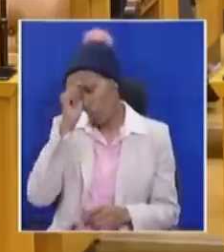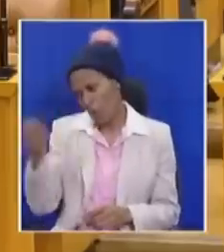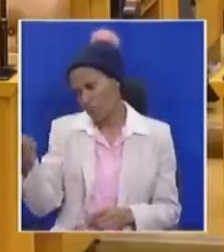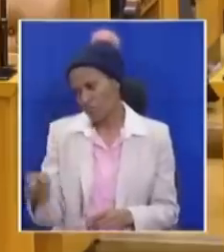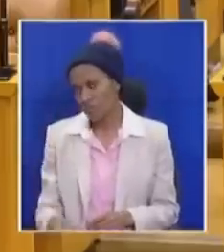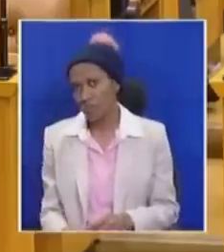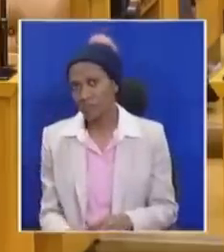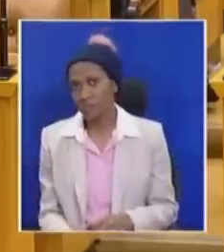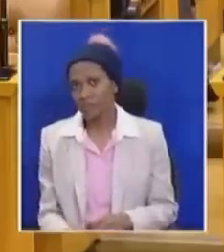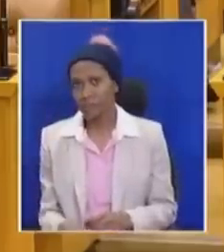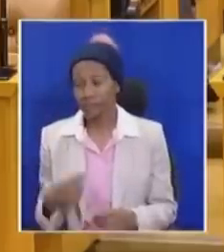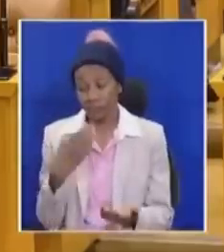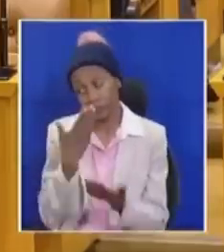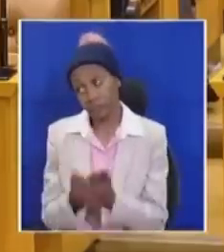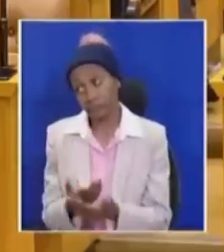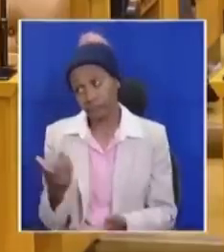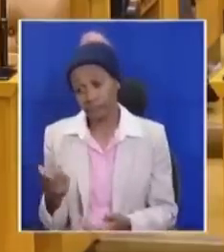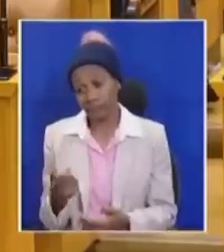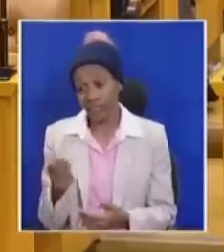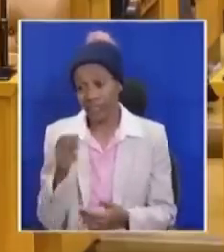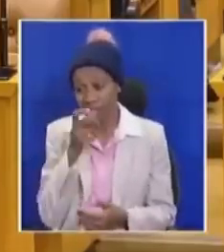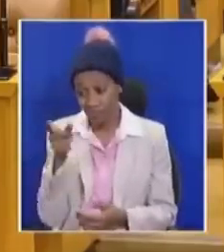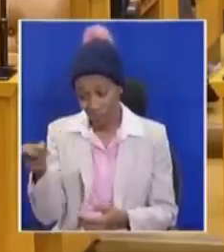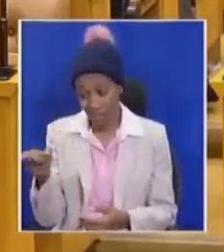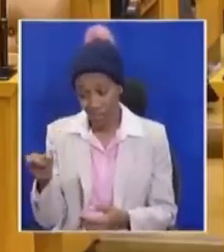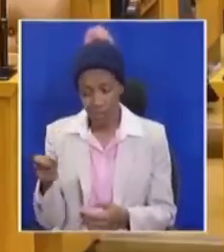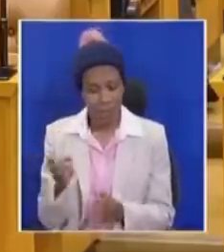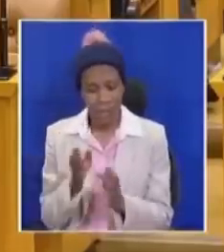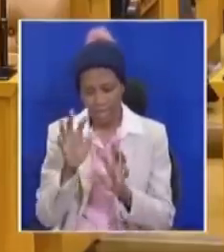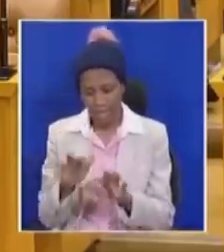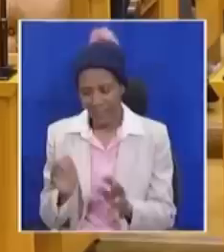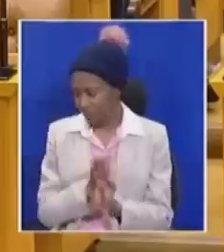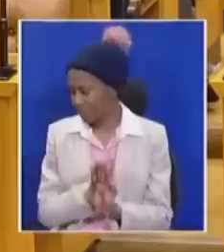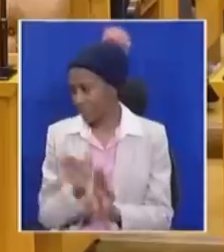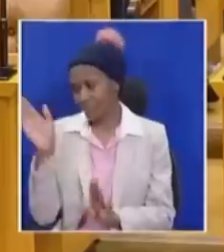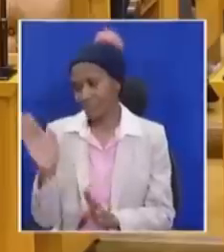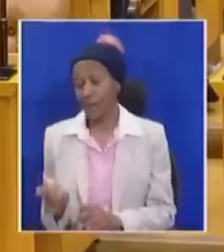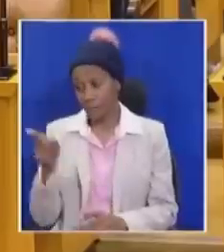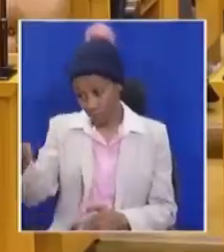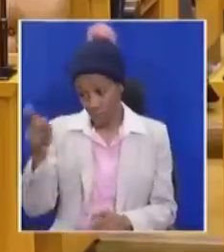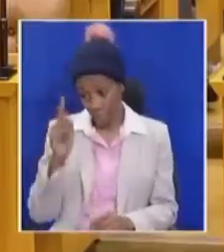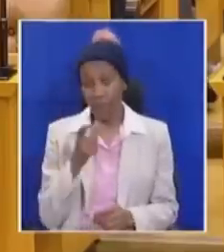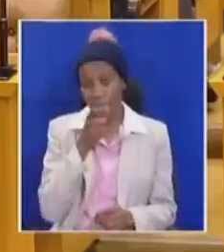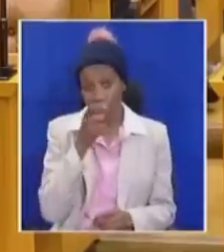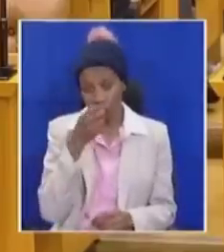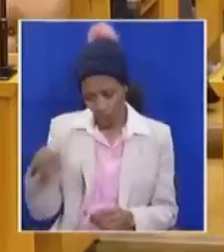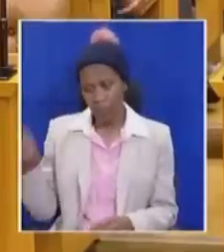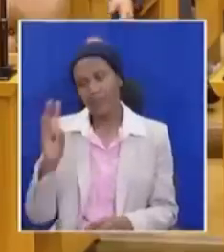you that that is unparliamentary, as has been ruled before, and she must withdraw that.